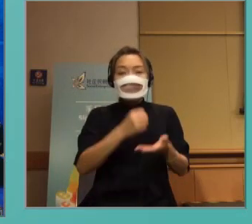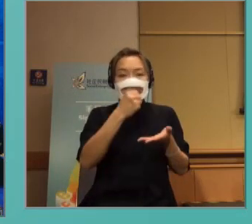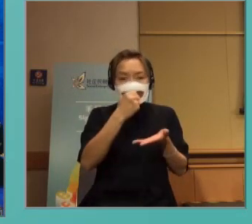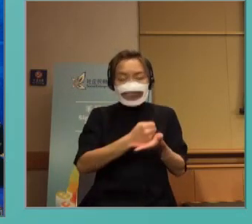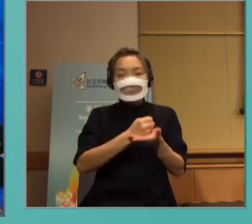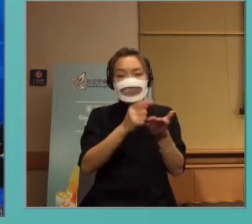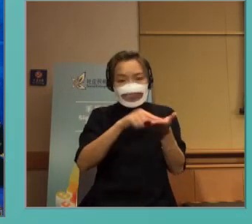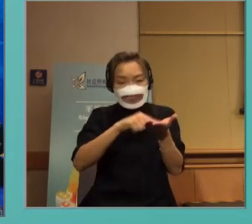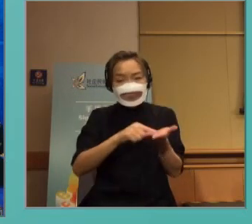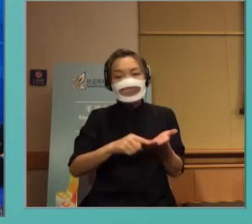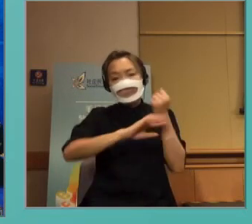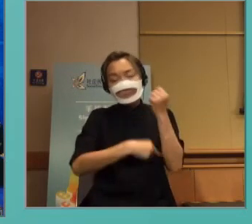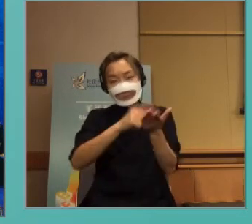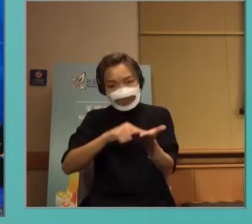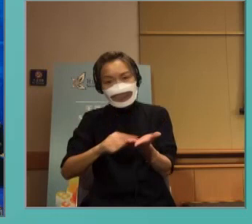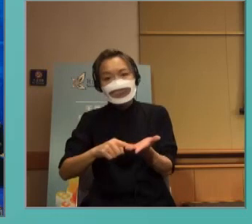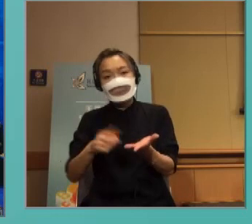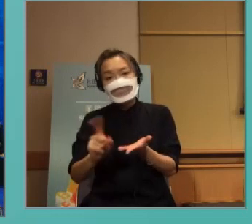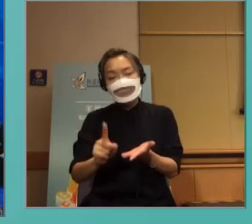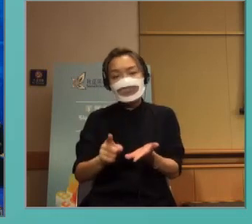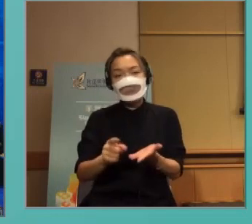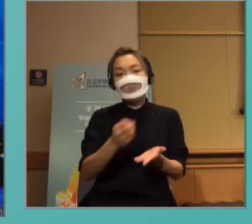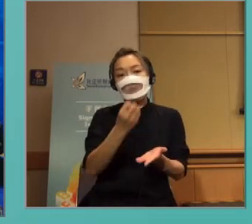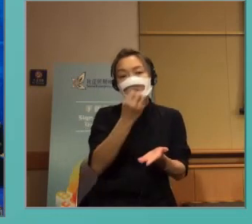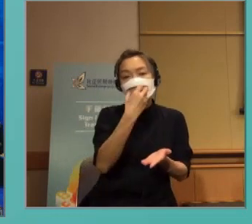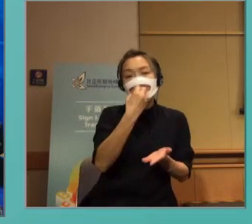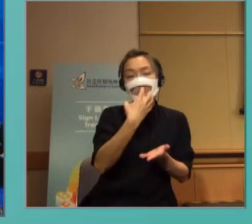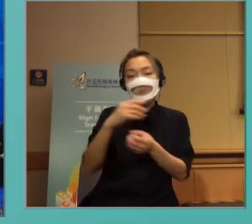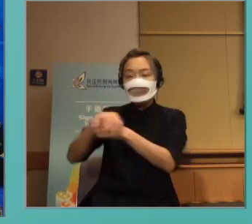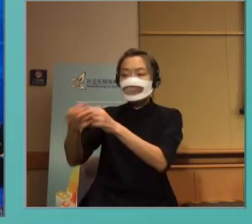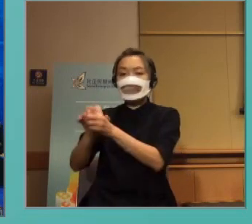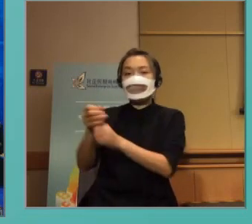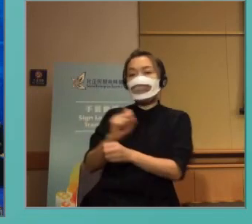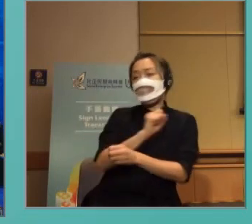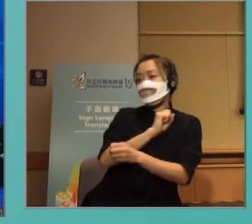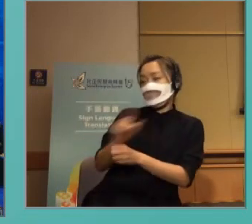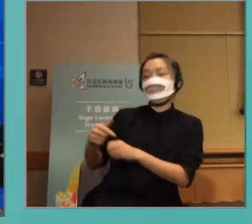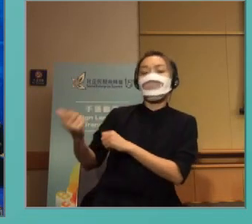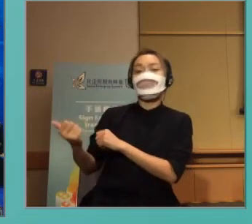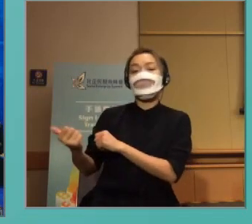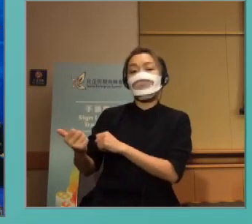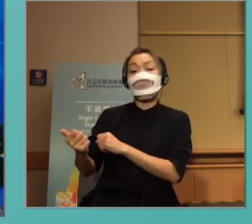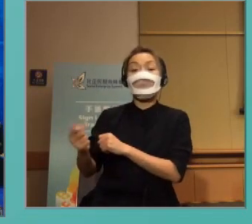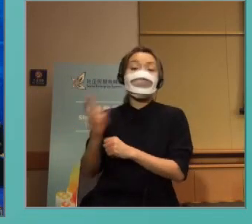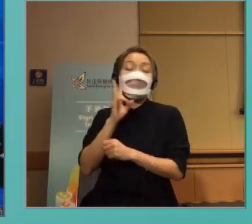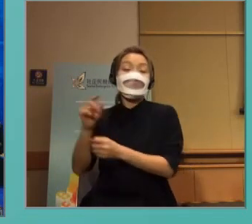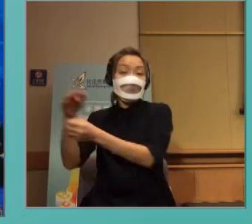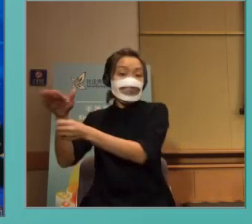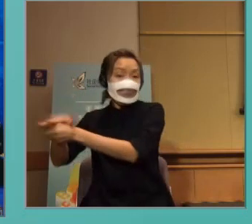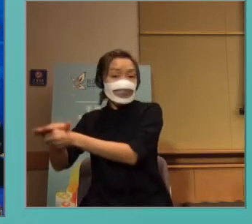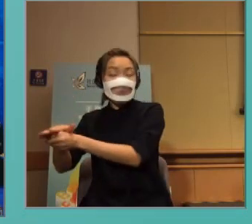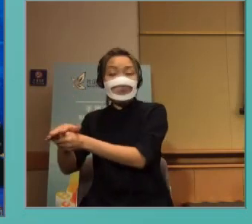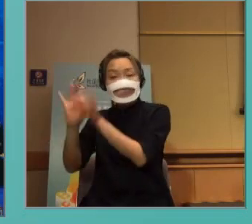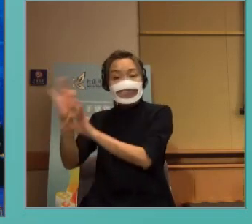advanced compared to many other places. Japan, for instance, is quite advanced as well, as an example, where they're pushing forward, and the ministry has